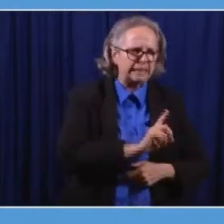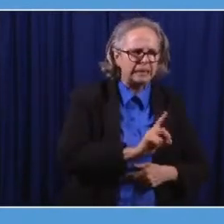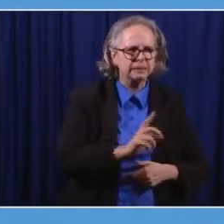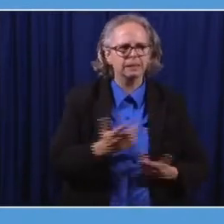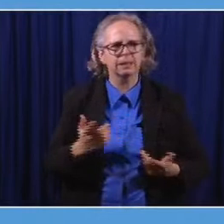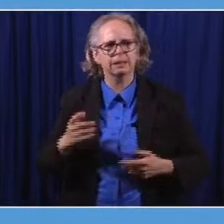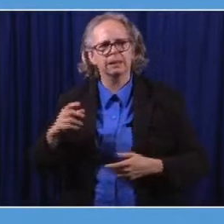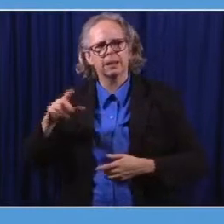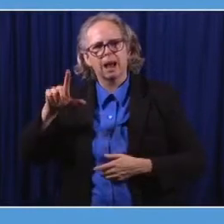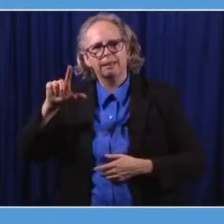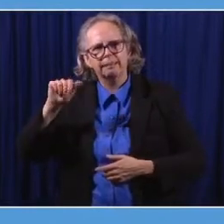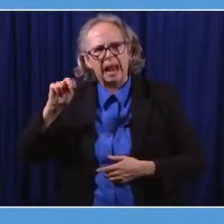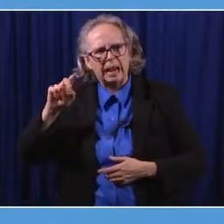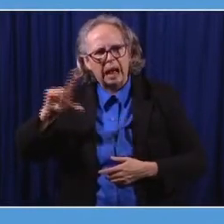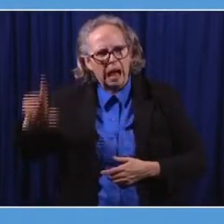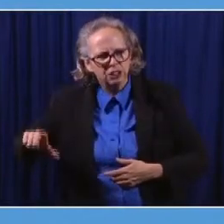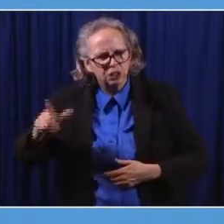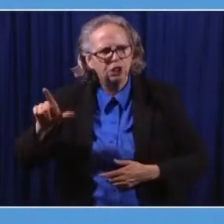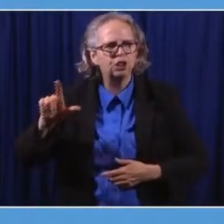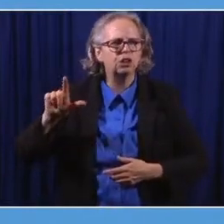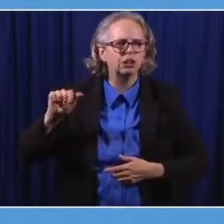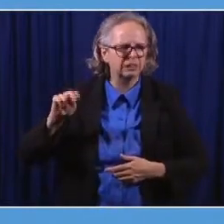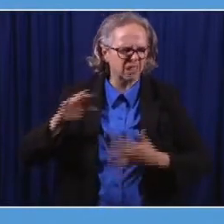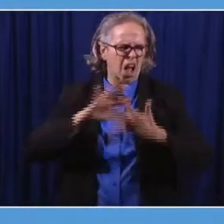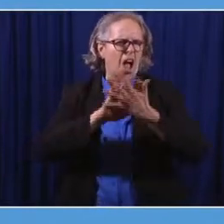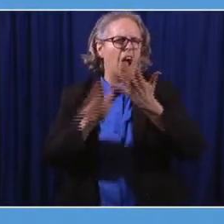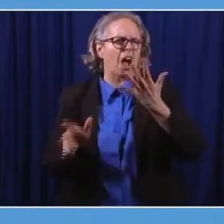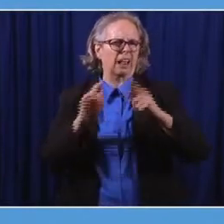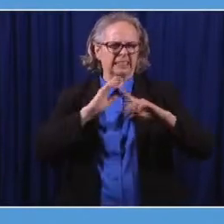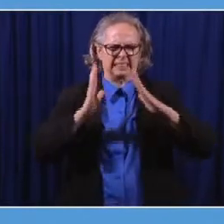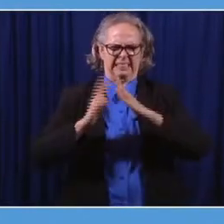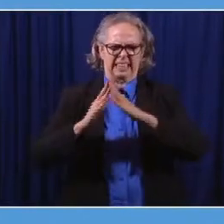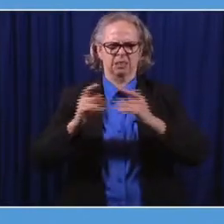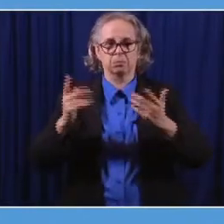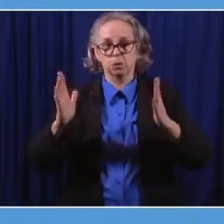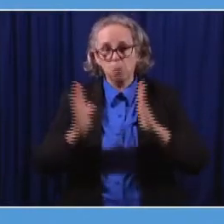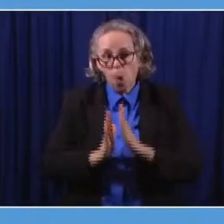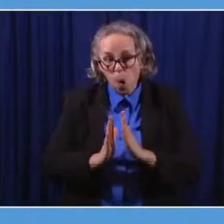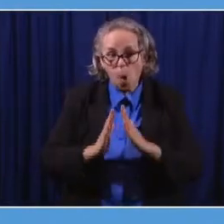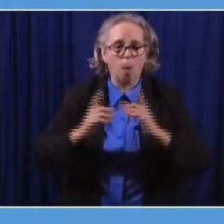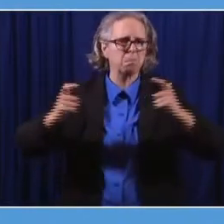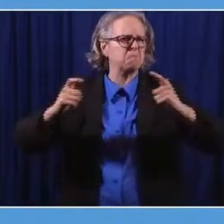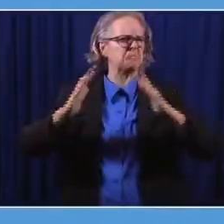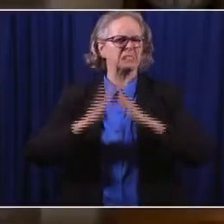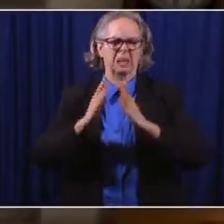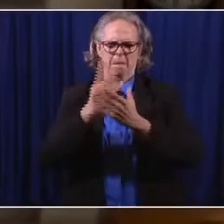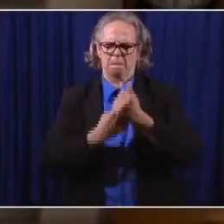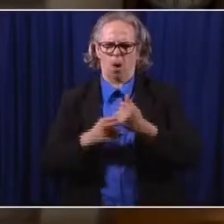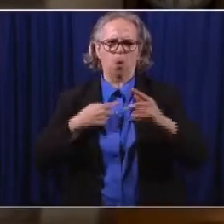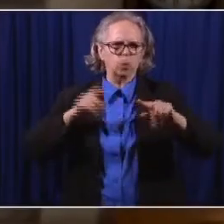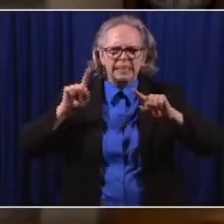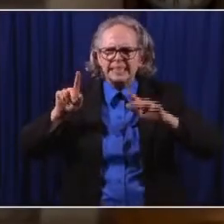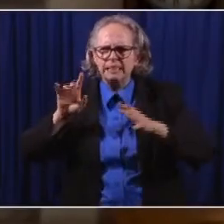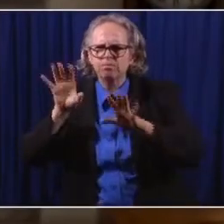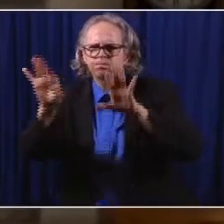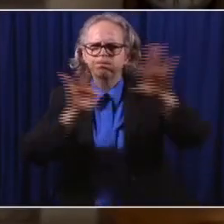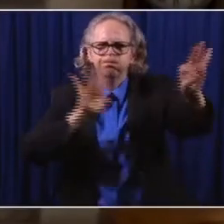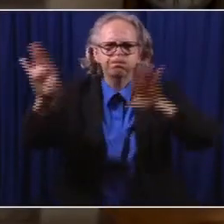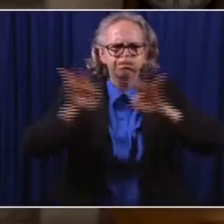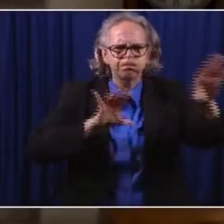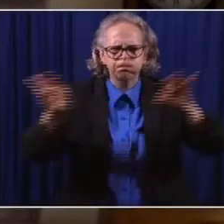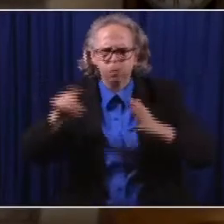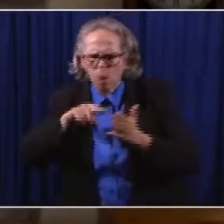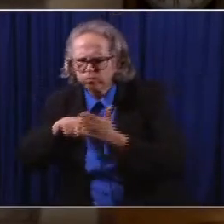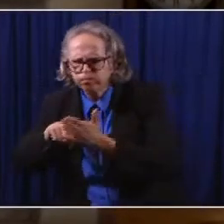others. Sites are being added in medium and smaller cities and communities and will be updated regularly on our dashboard. To help